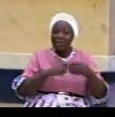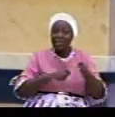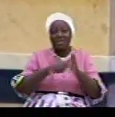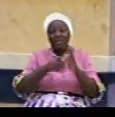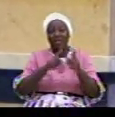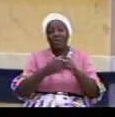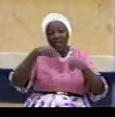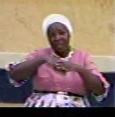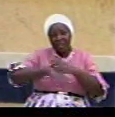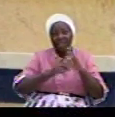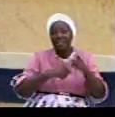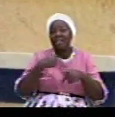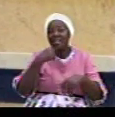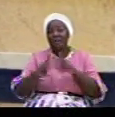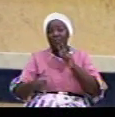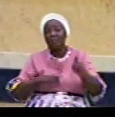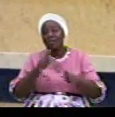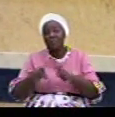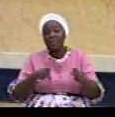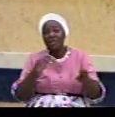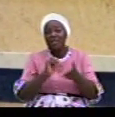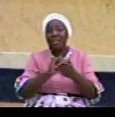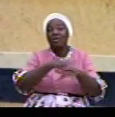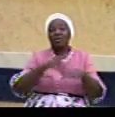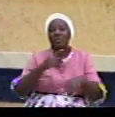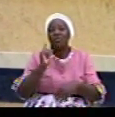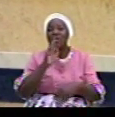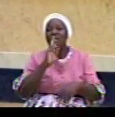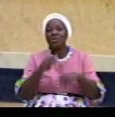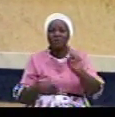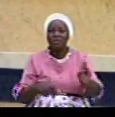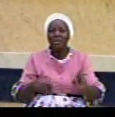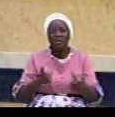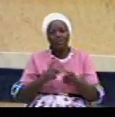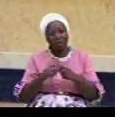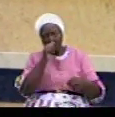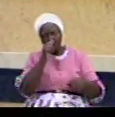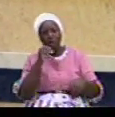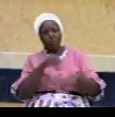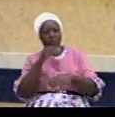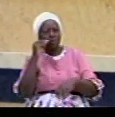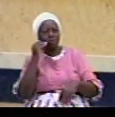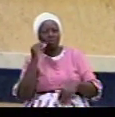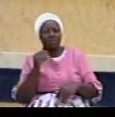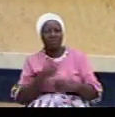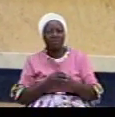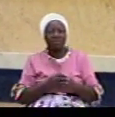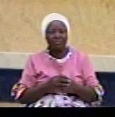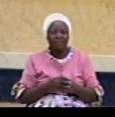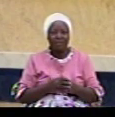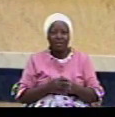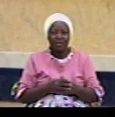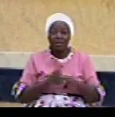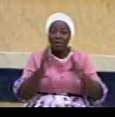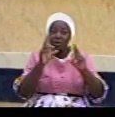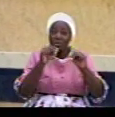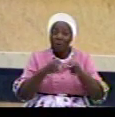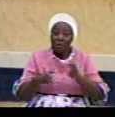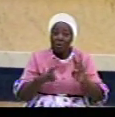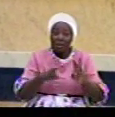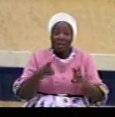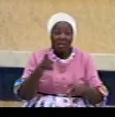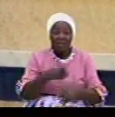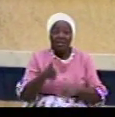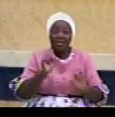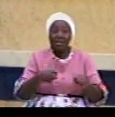they're telling people that call them, where are you? Oh, I'm in the house. There's no way they can tell that